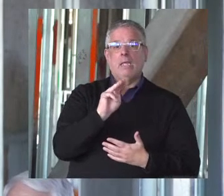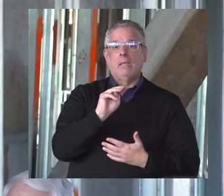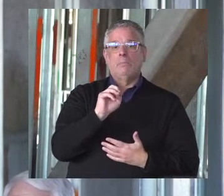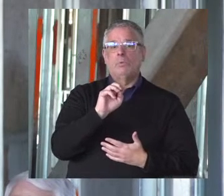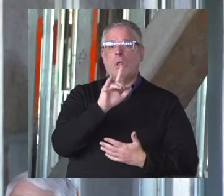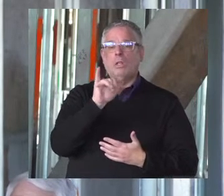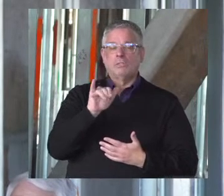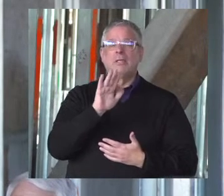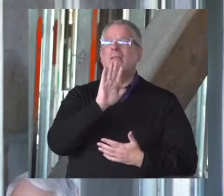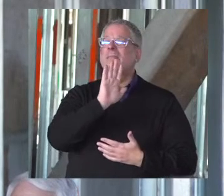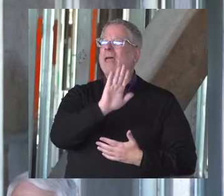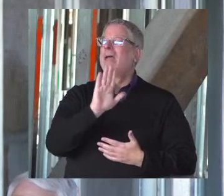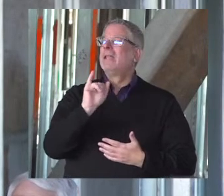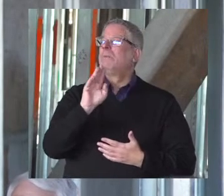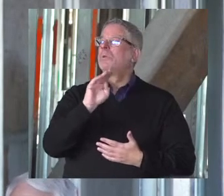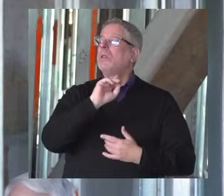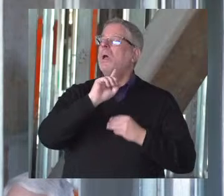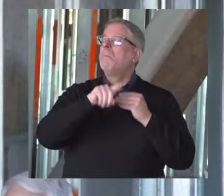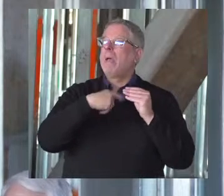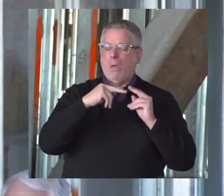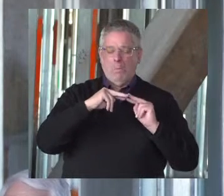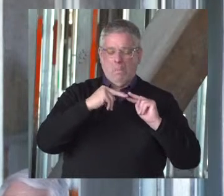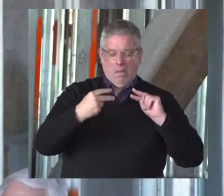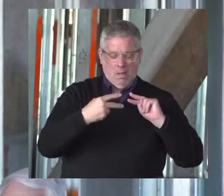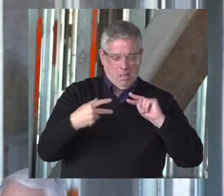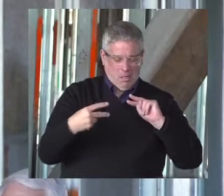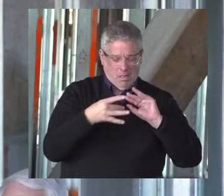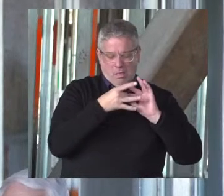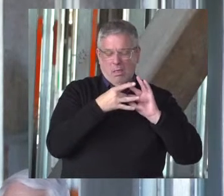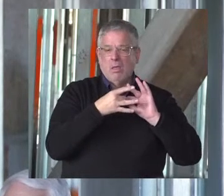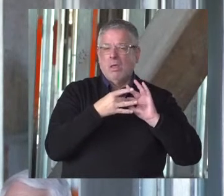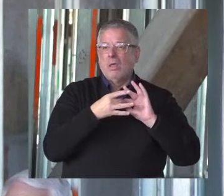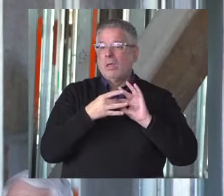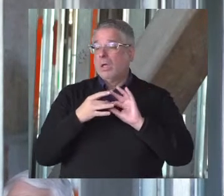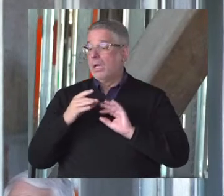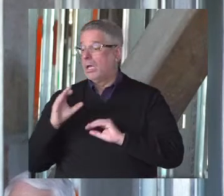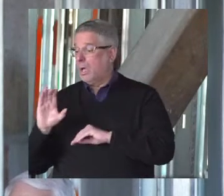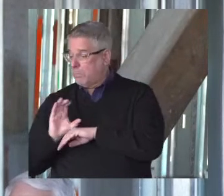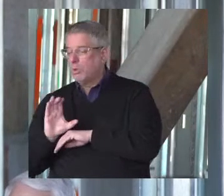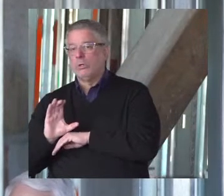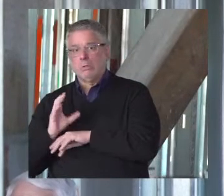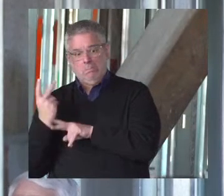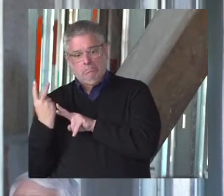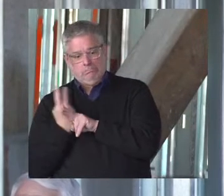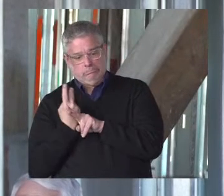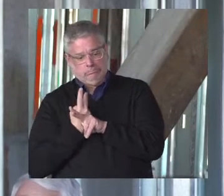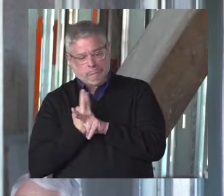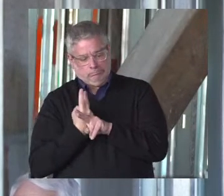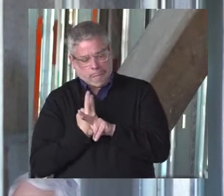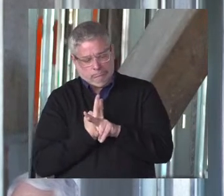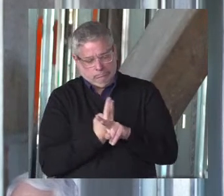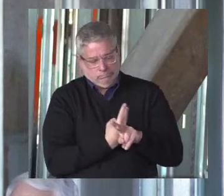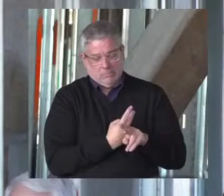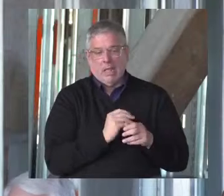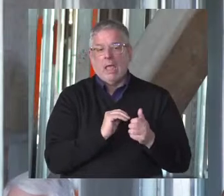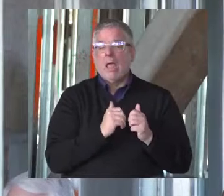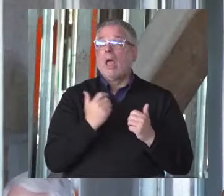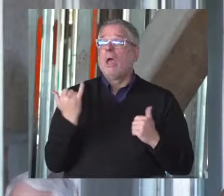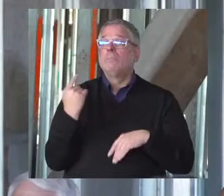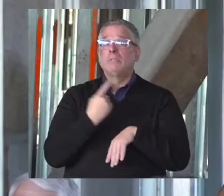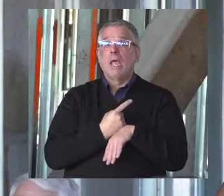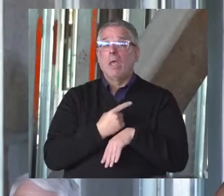about molecular binding, and that's something quantum computers can be really good at calculating. So from my point of view, I hope that someday we can